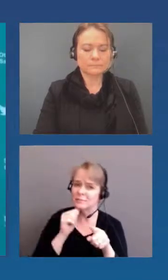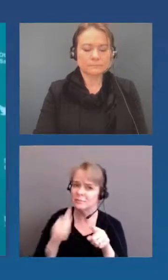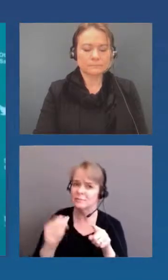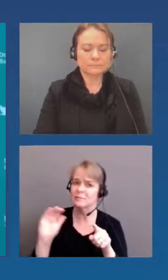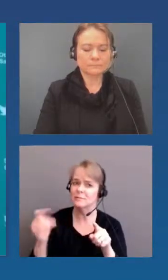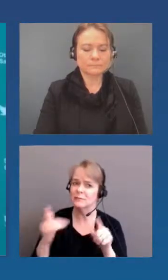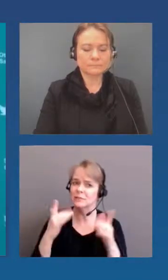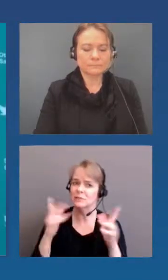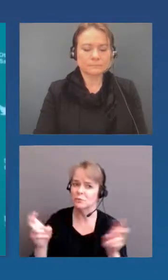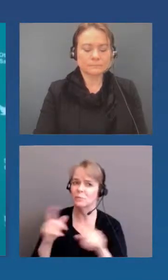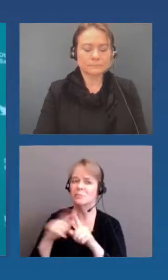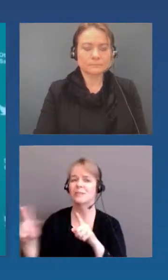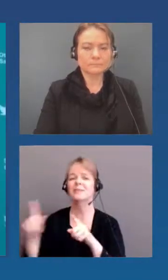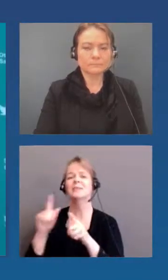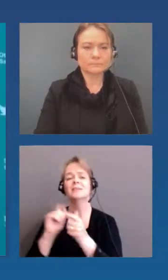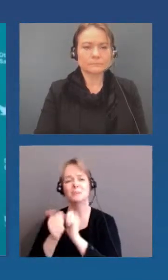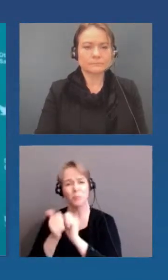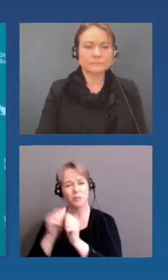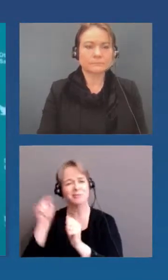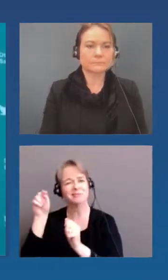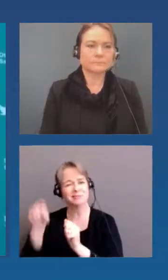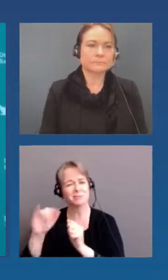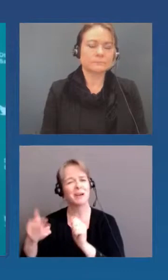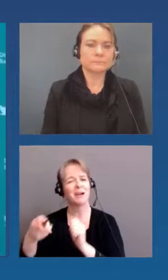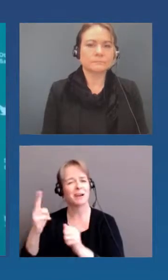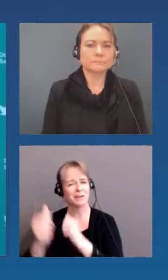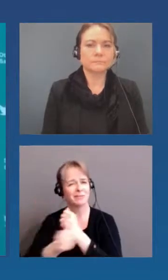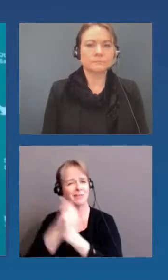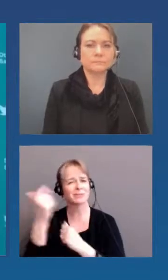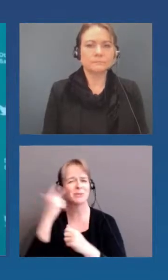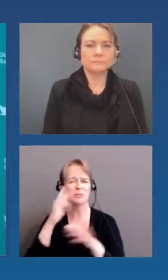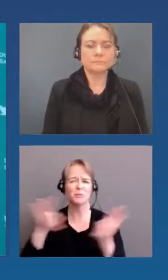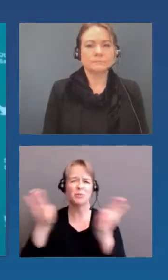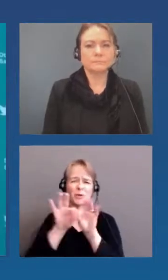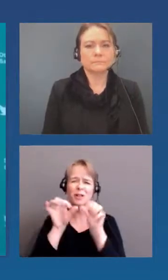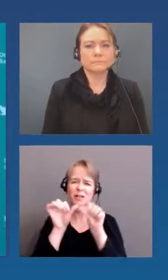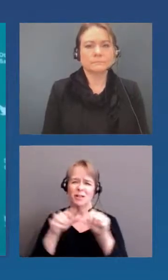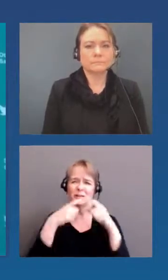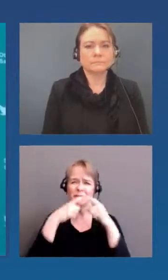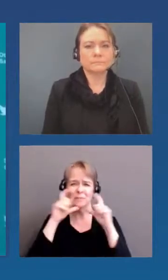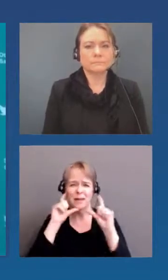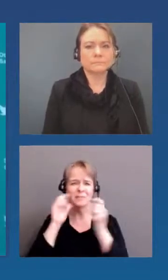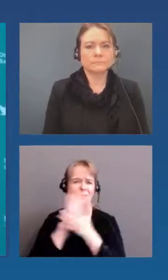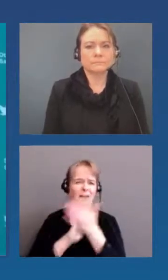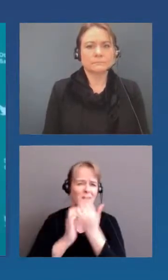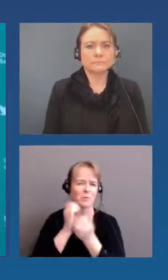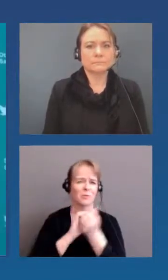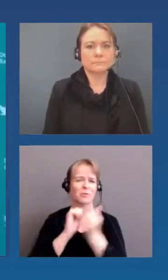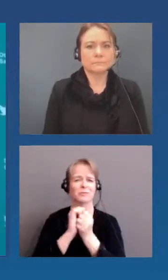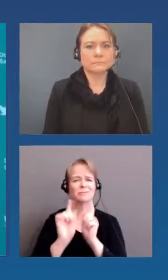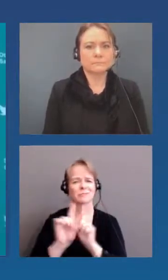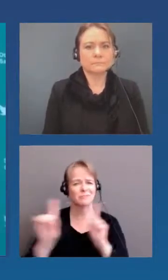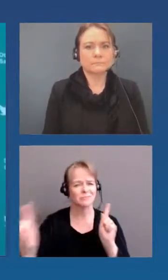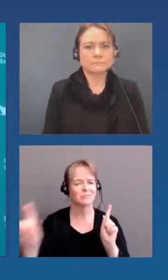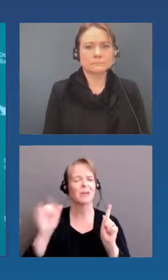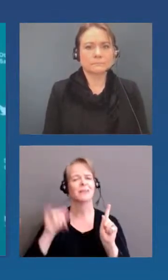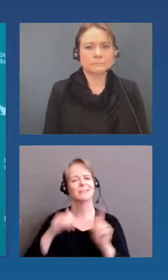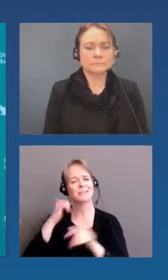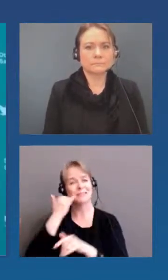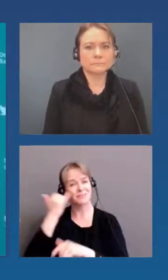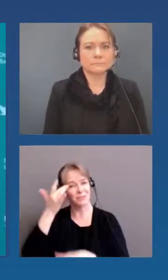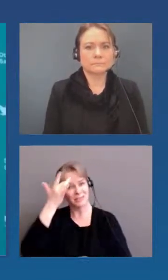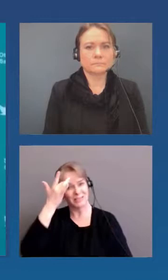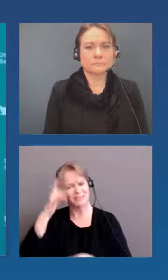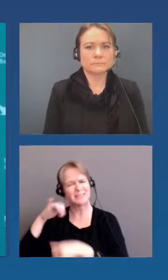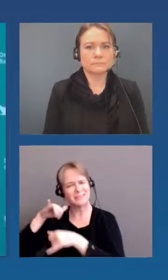core principles of mask wearing, physical distancing, hand washing, and staying home when sick to reduce transmission of the